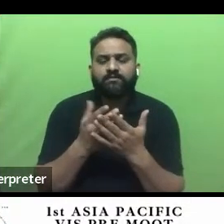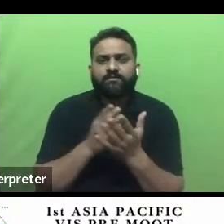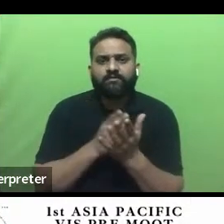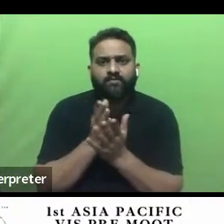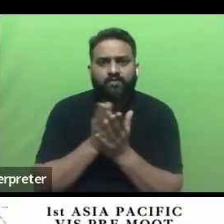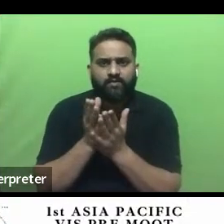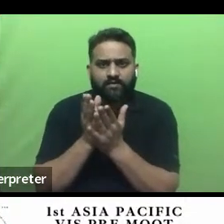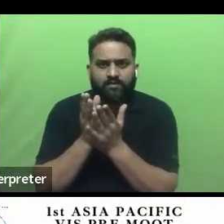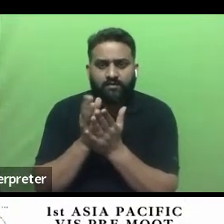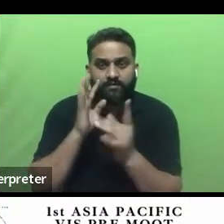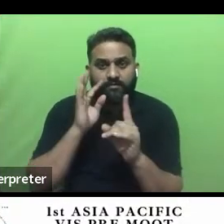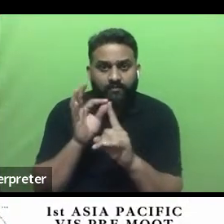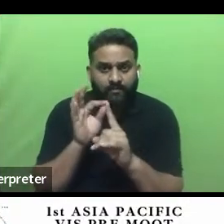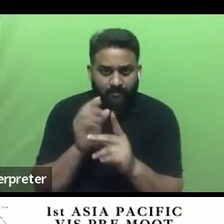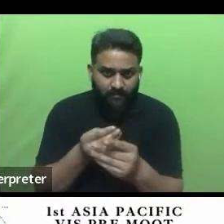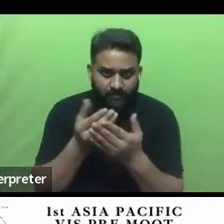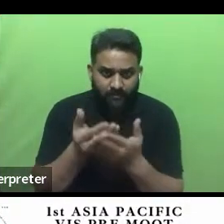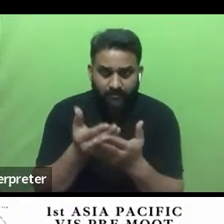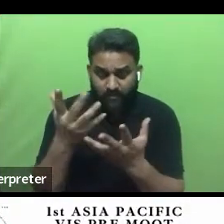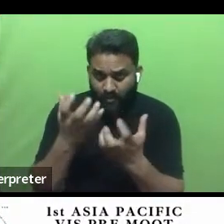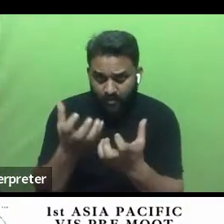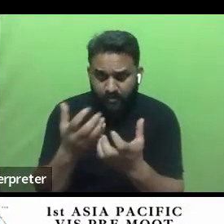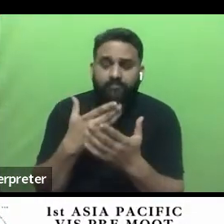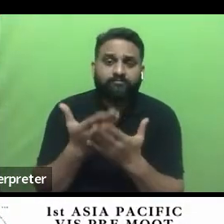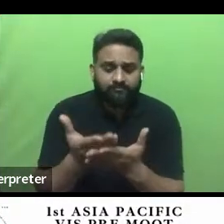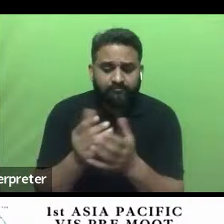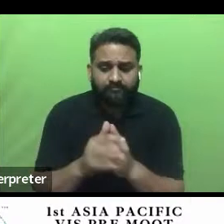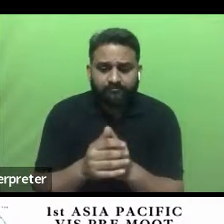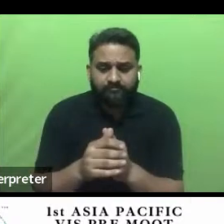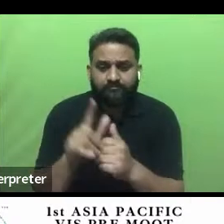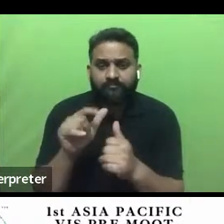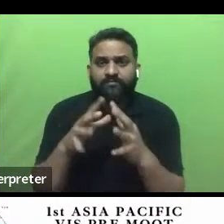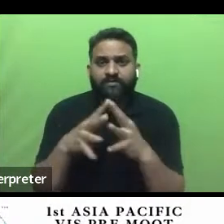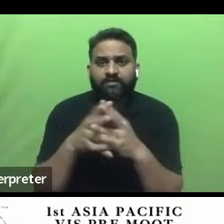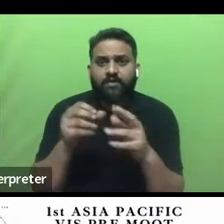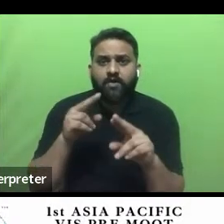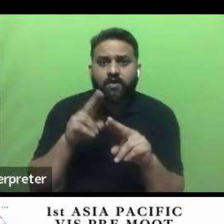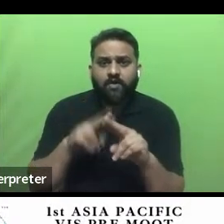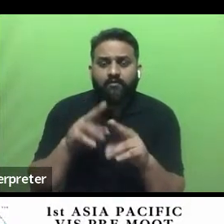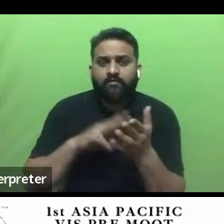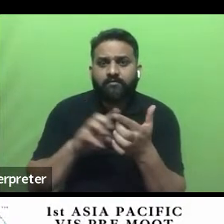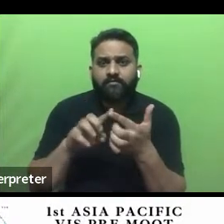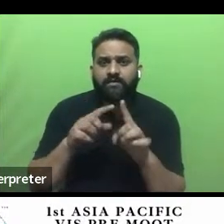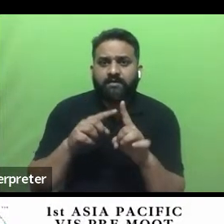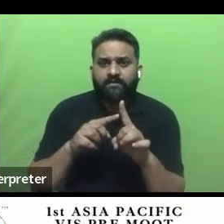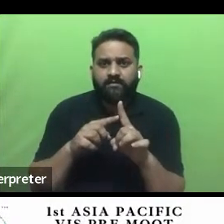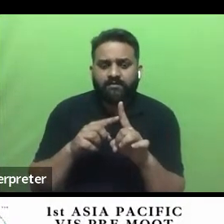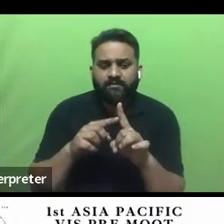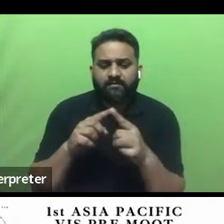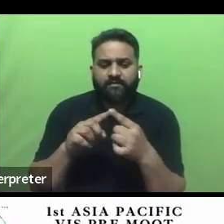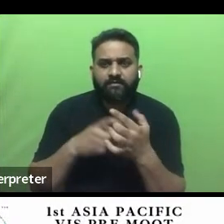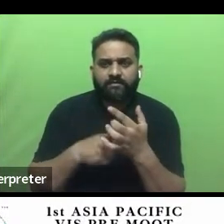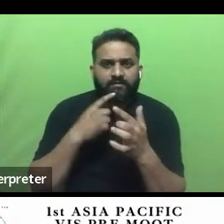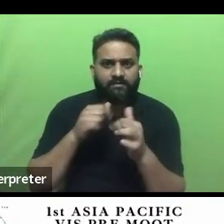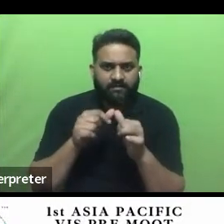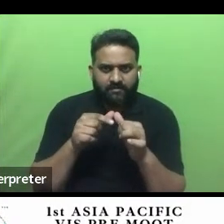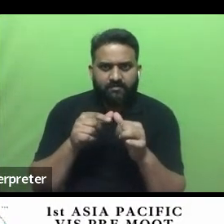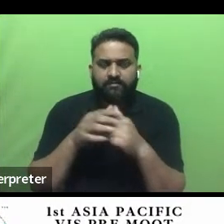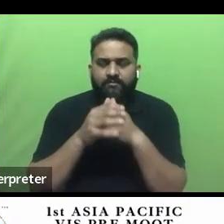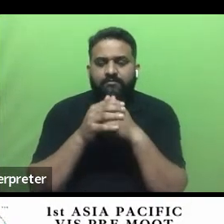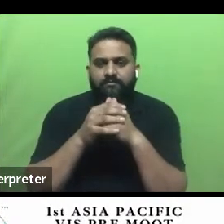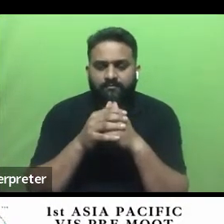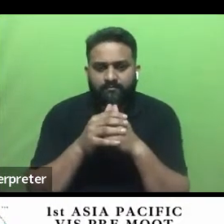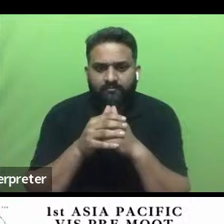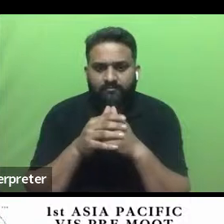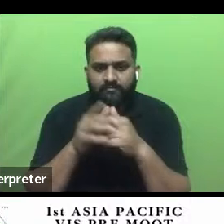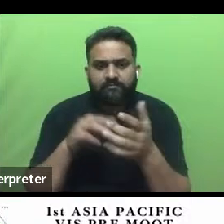circumstantial evidence that they wanted the law of Mediterraneo to apply to their contract. First, the parties did not expressly state that